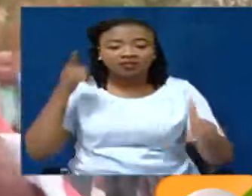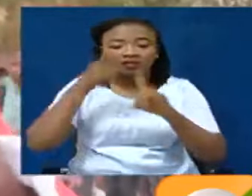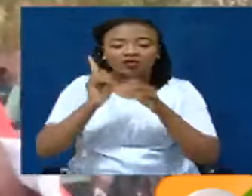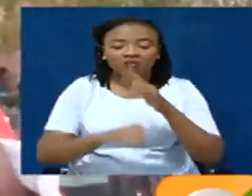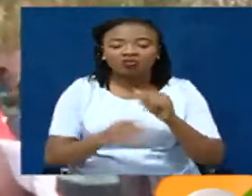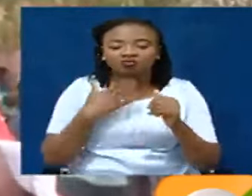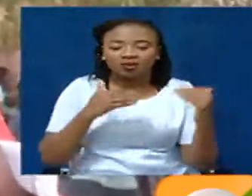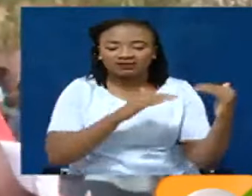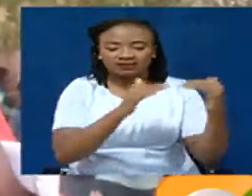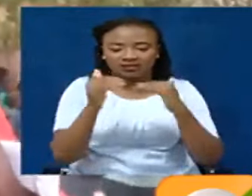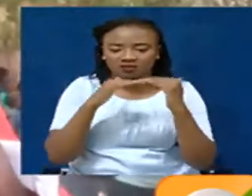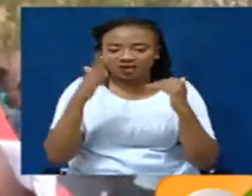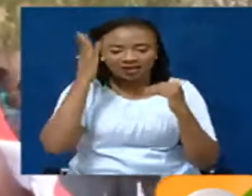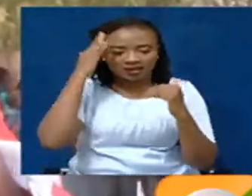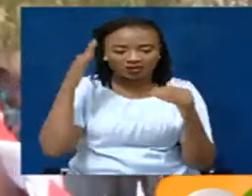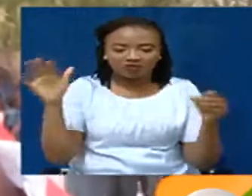usawa basi kwamba tuta